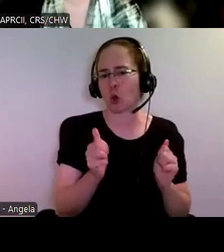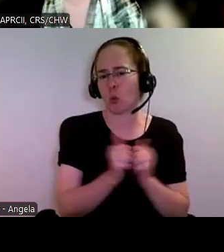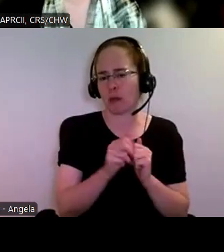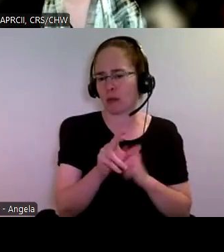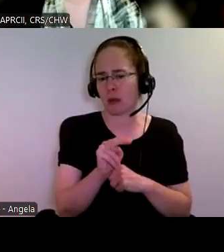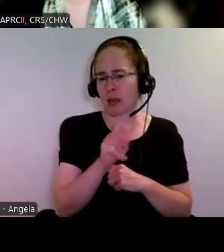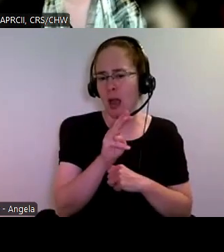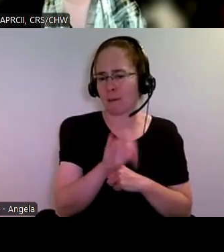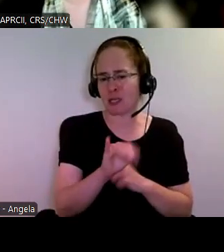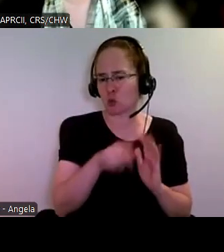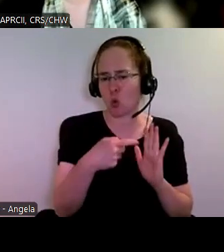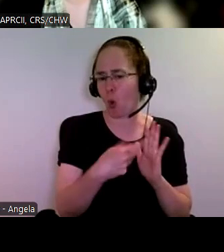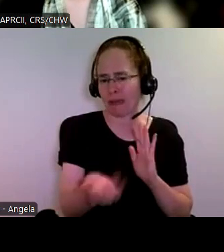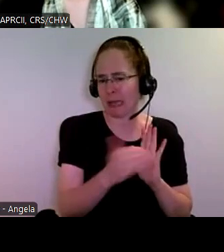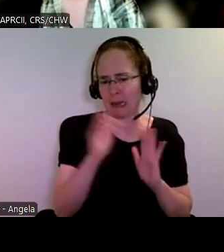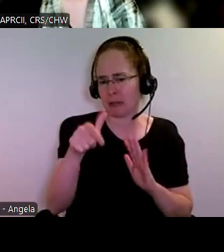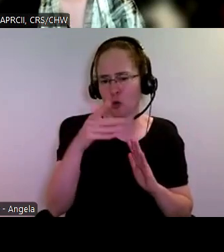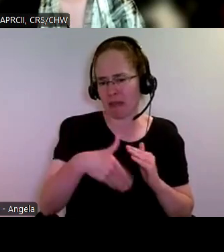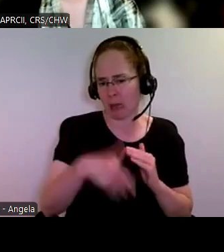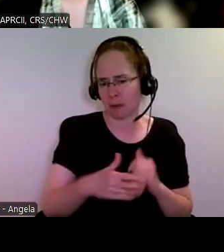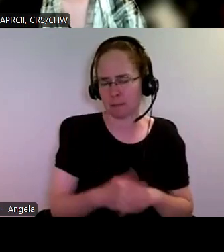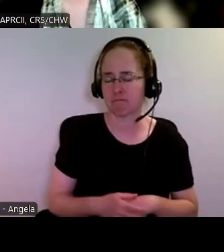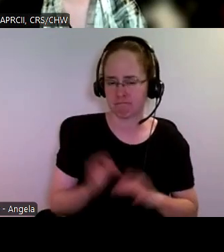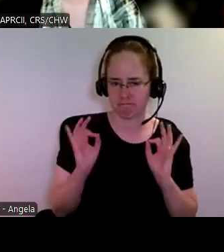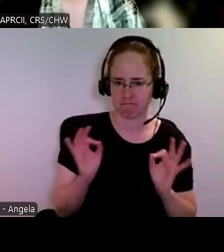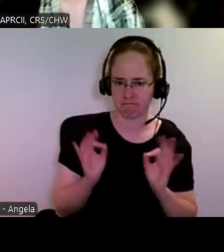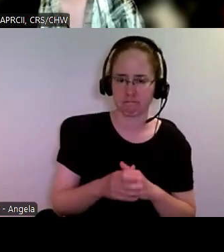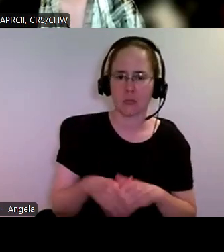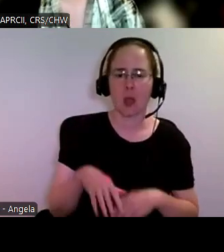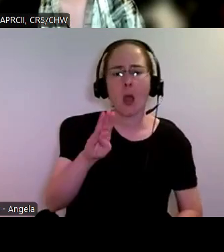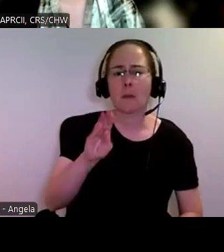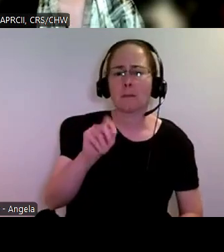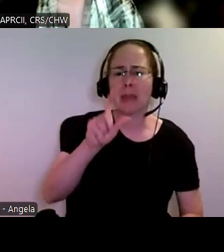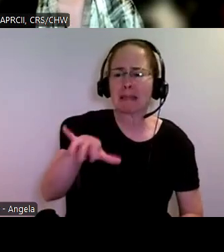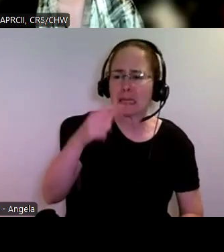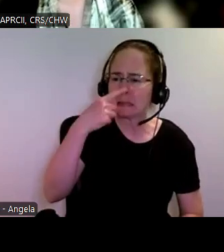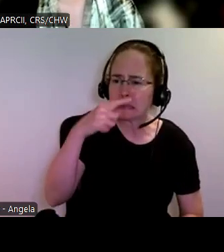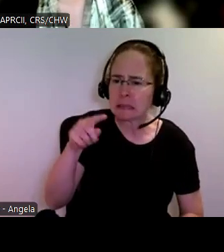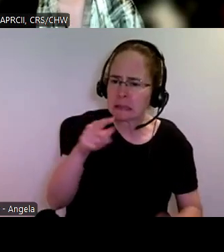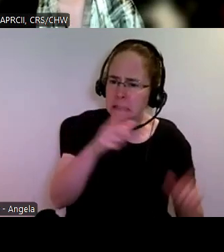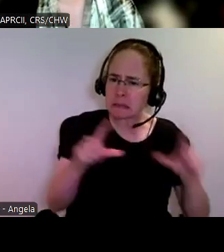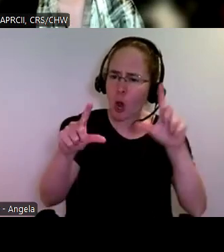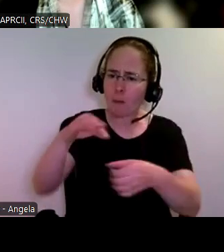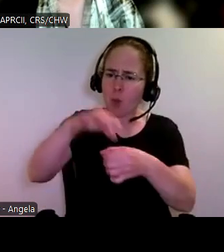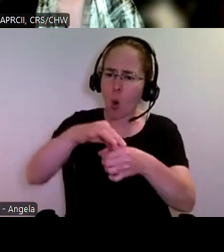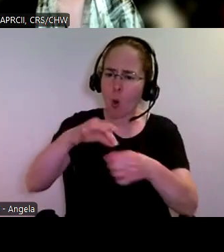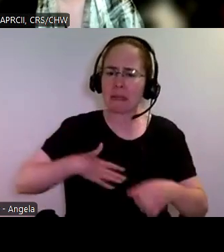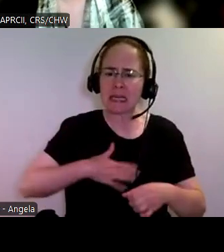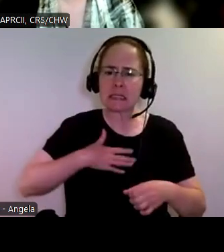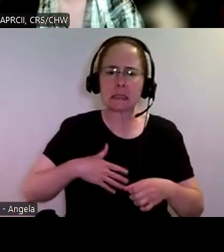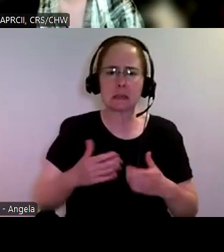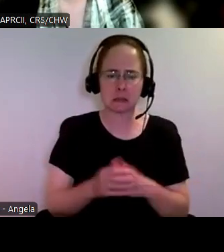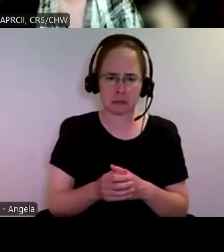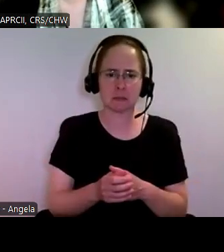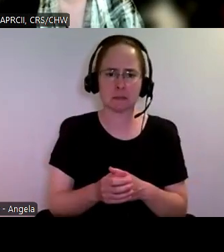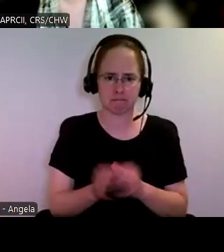NAMI's role on the other slide too at the end. Love it. Bailey, could you do a favor and launch the poll, please, as we're thinking about advocacy and